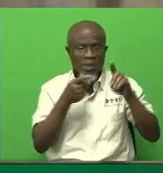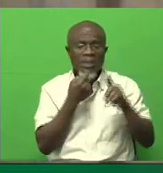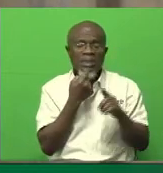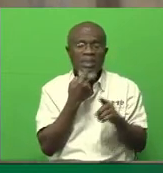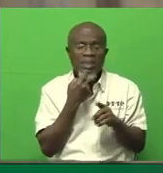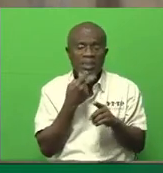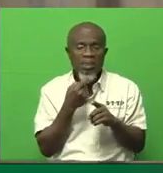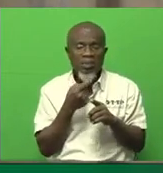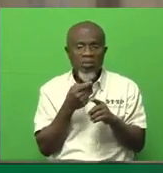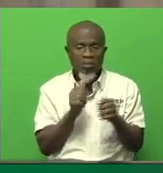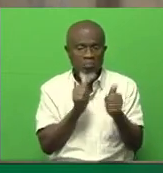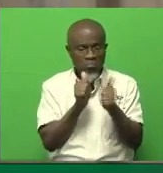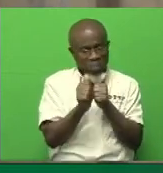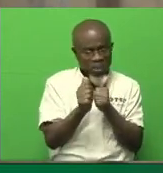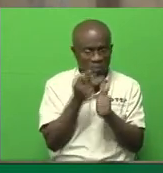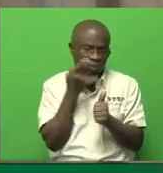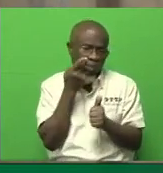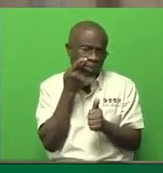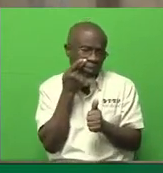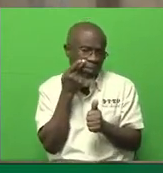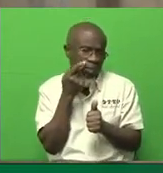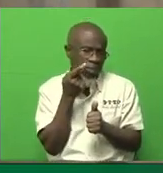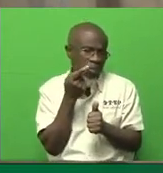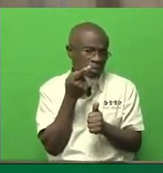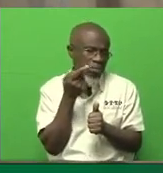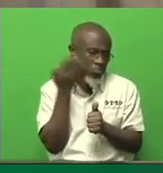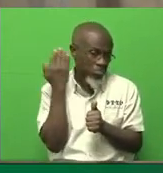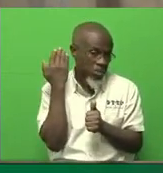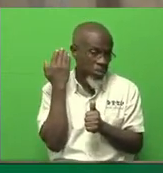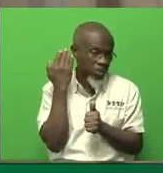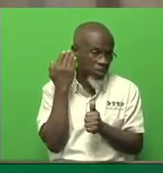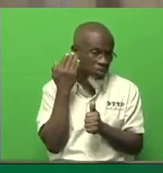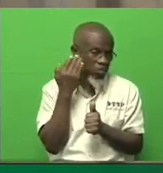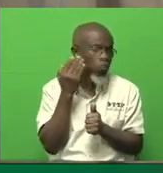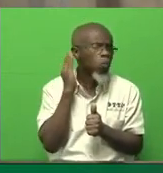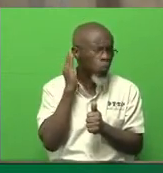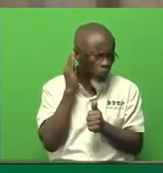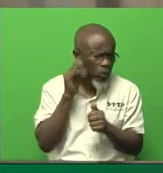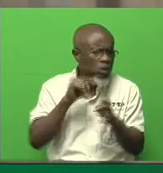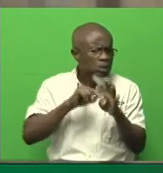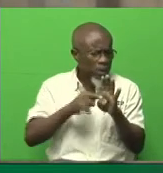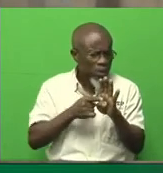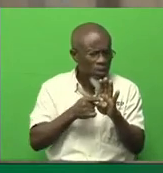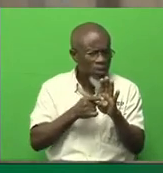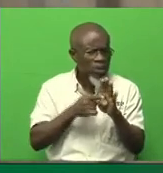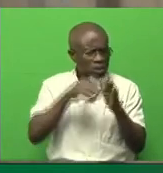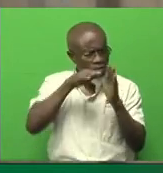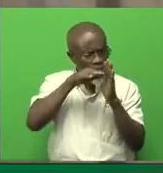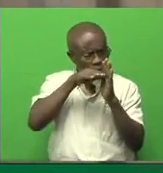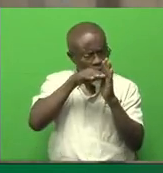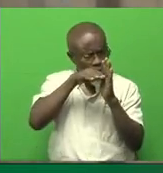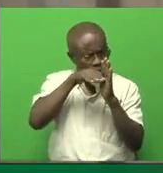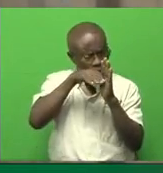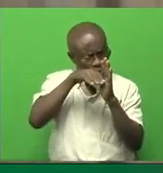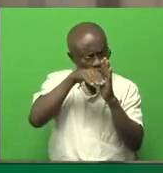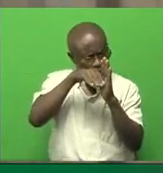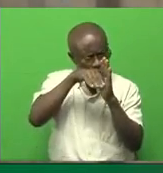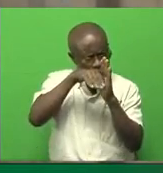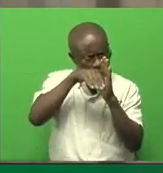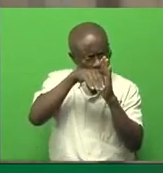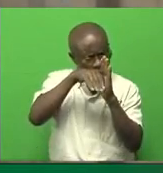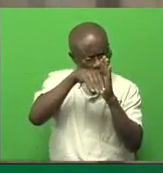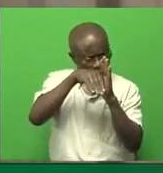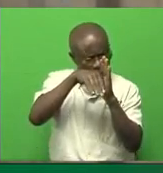seeing then were already starting to decline listen to the years this is for